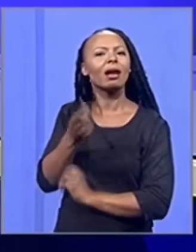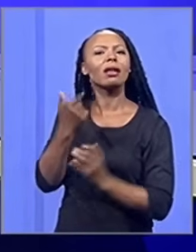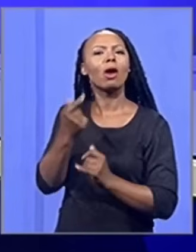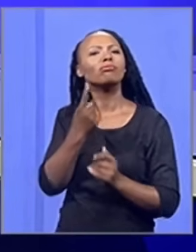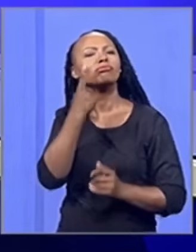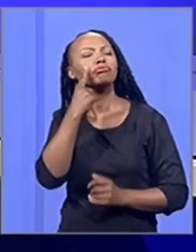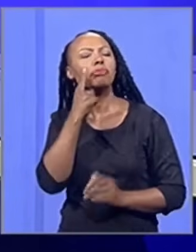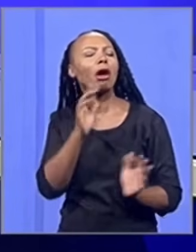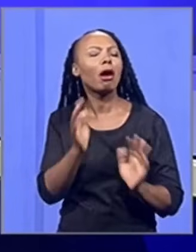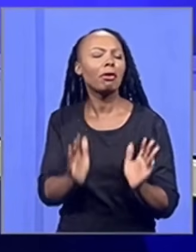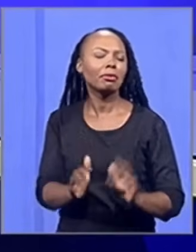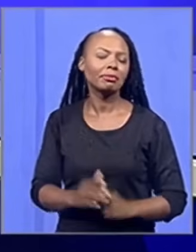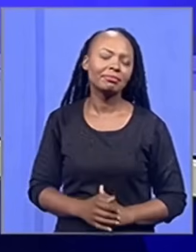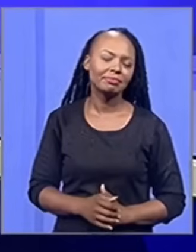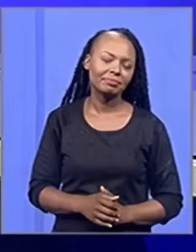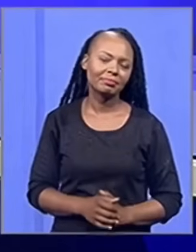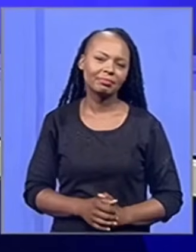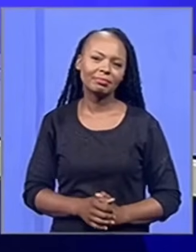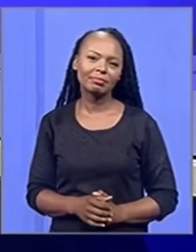gale gompieno.